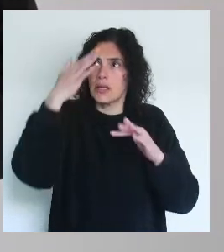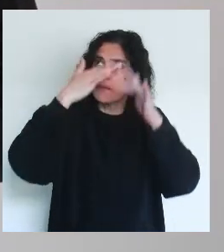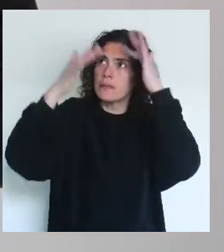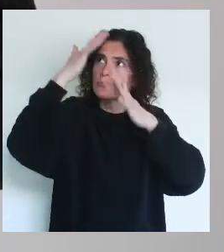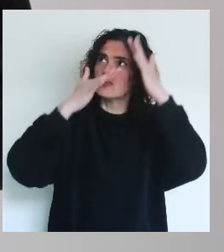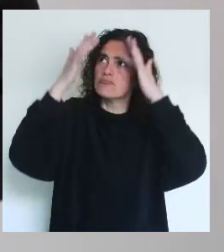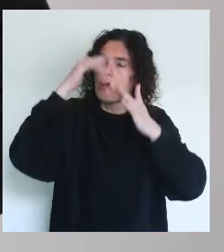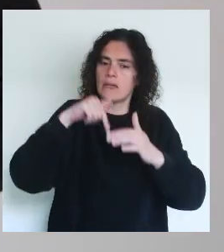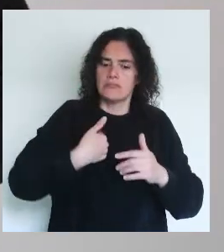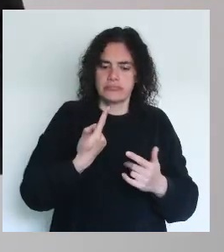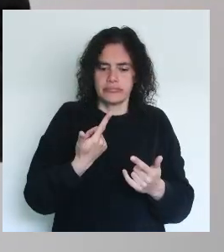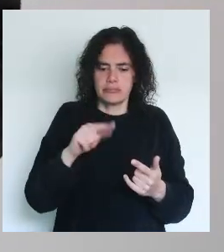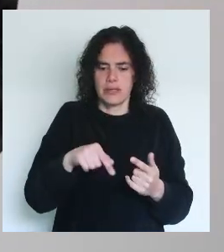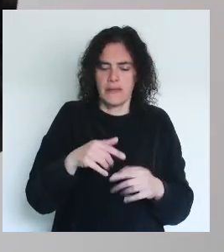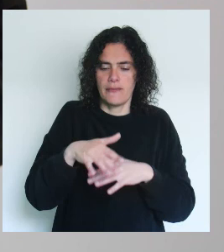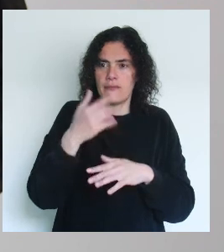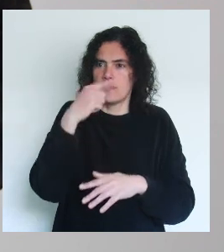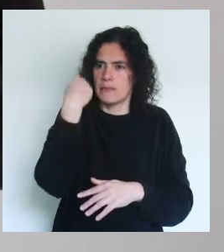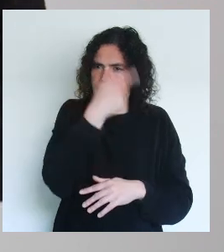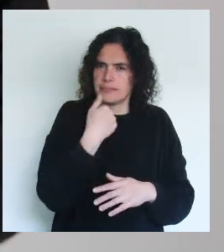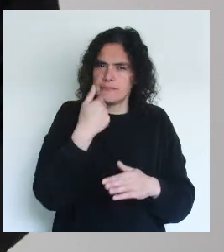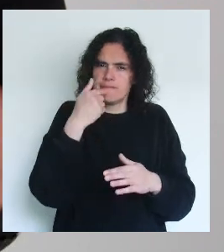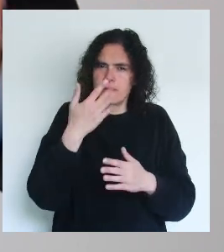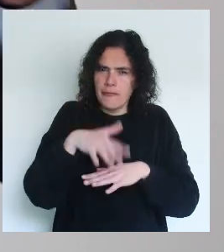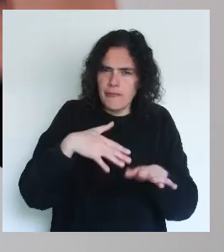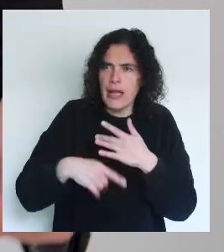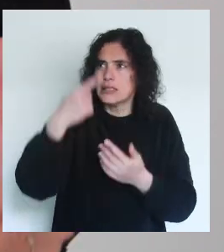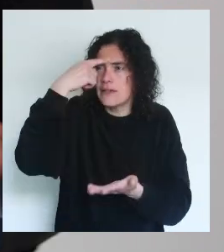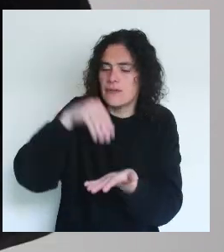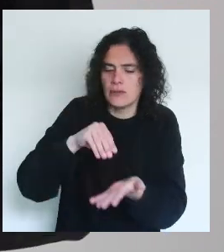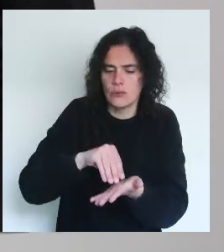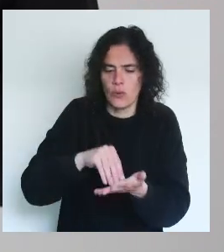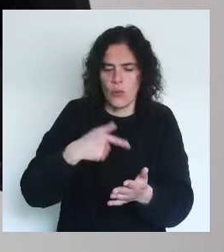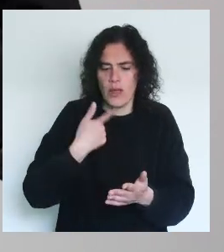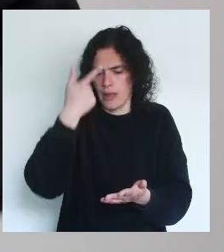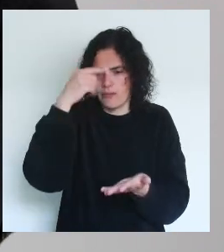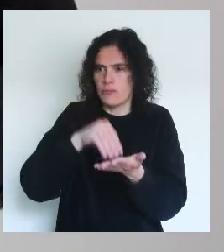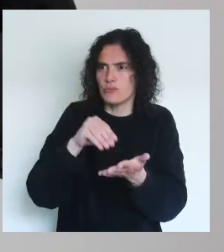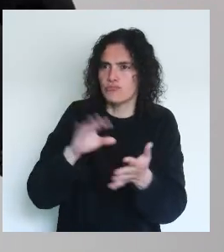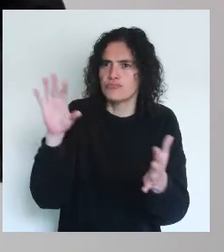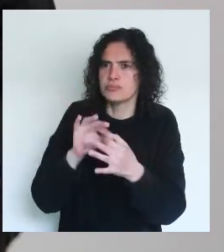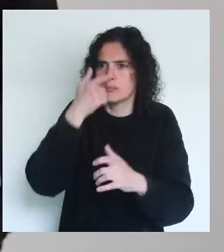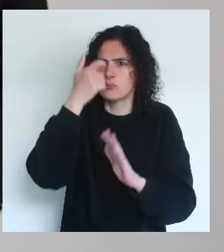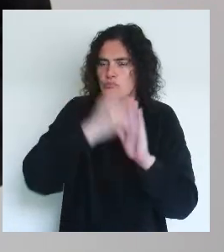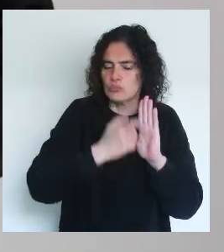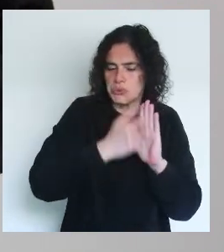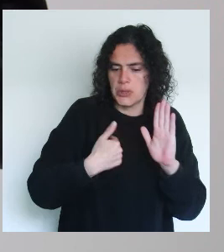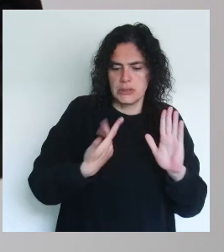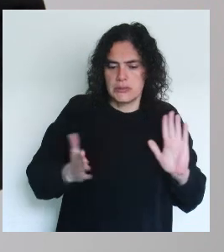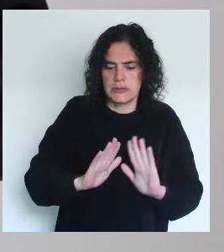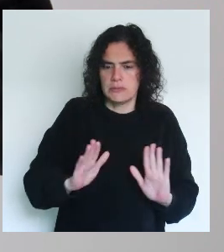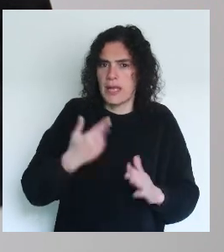are imaginary portraits. They are portraits made, painted, invented. They are fiction of characters